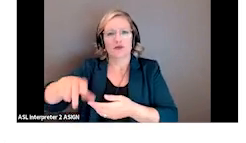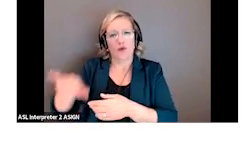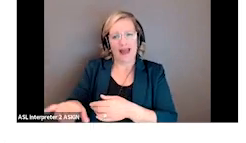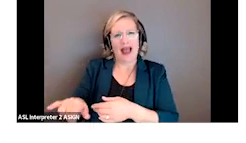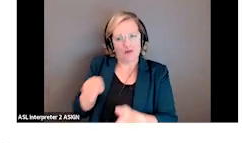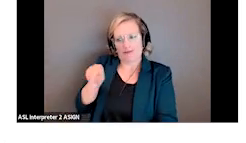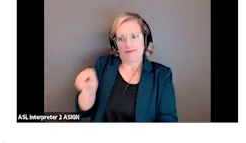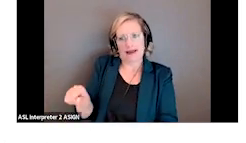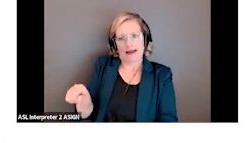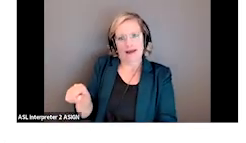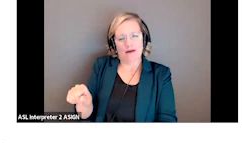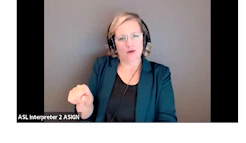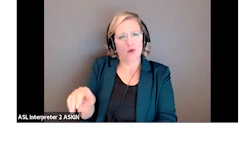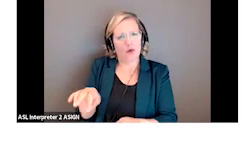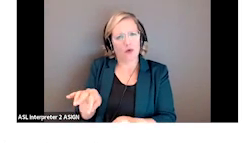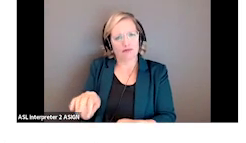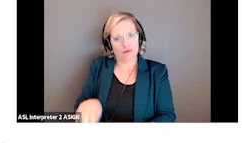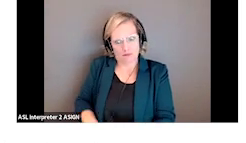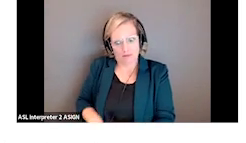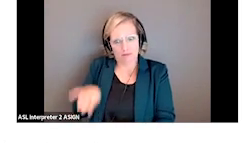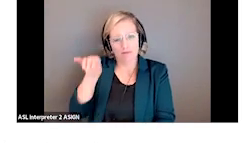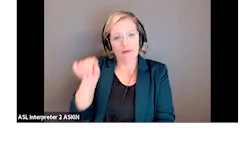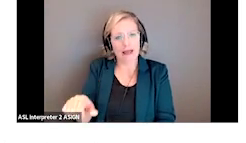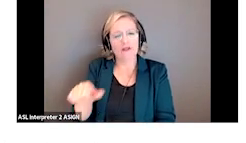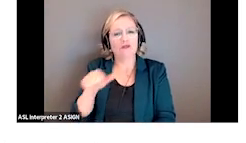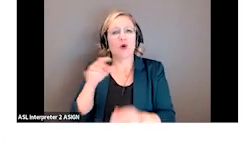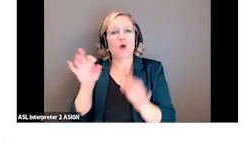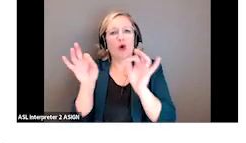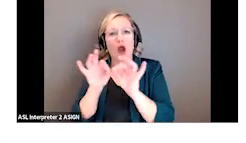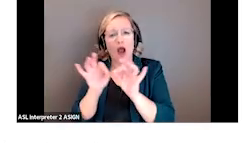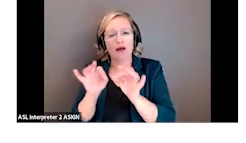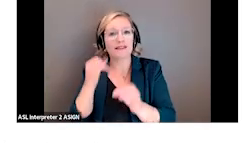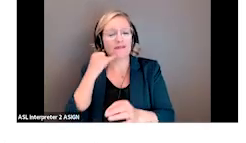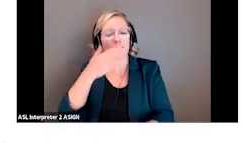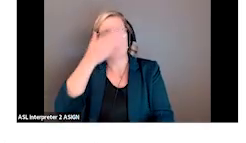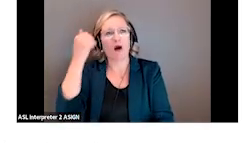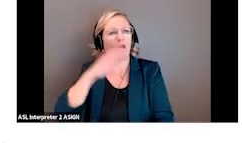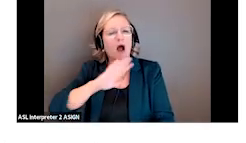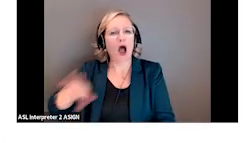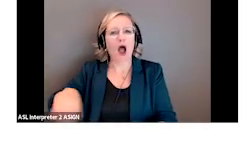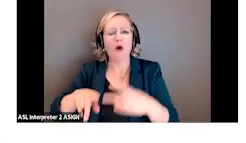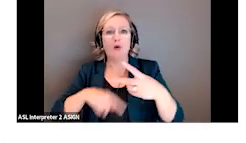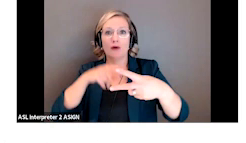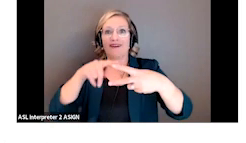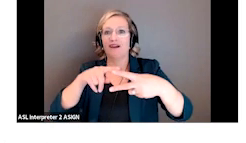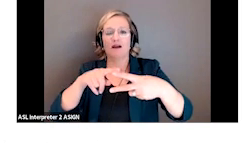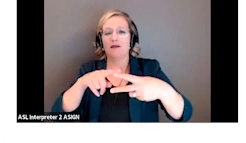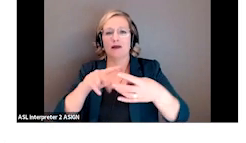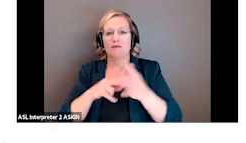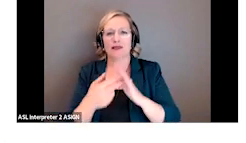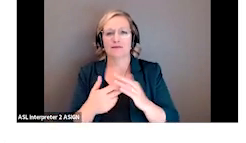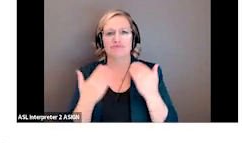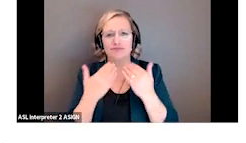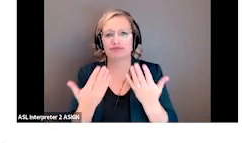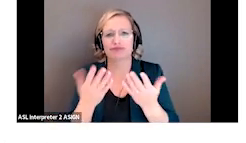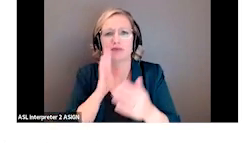those costs, what happens is we find out we're losing money and we find out too late. I've had